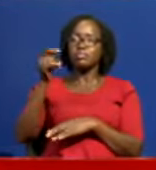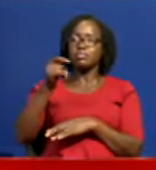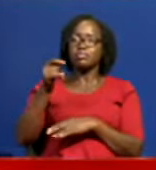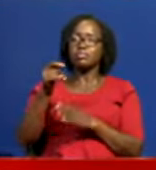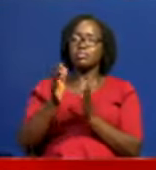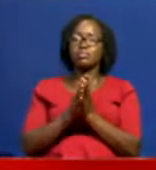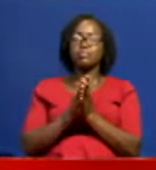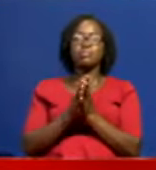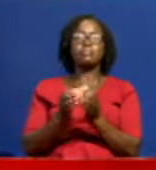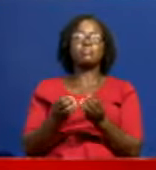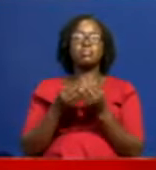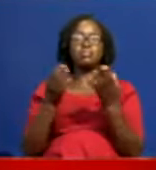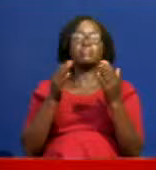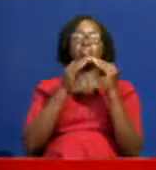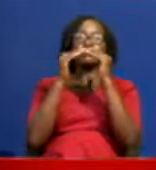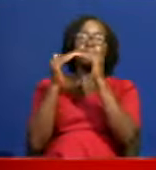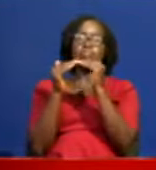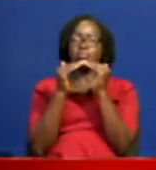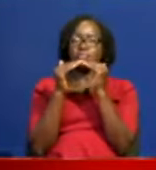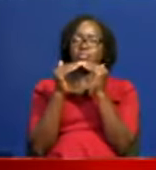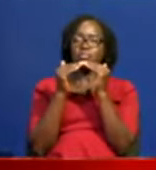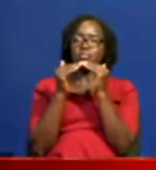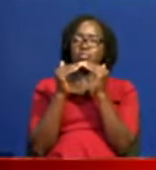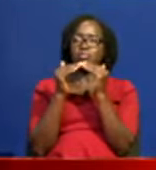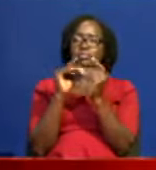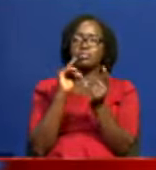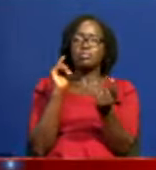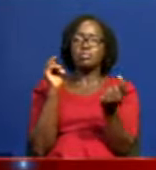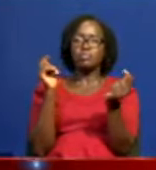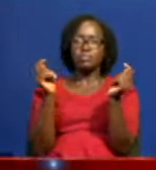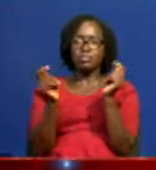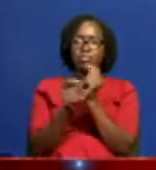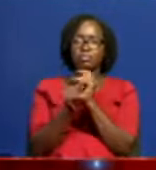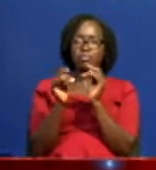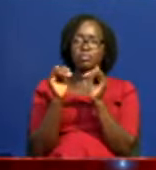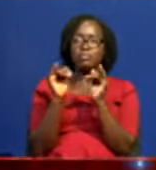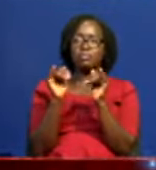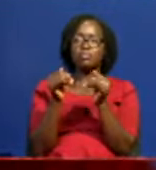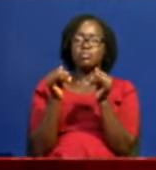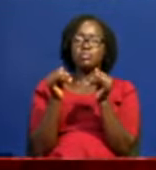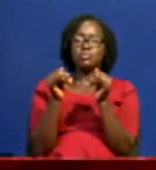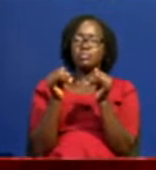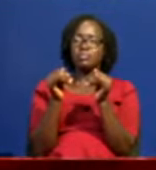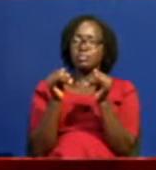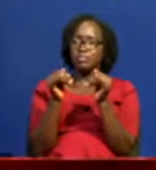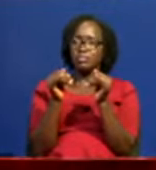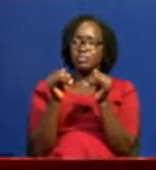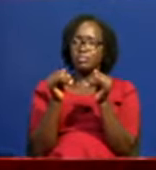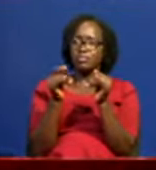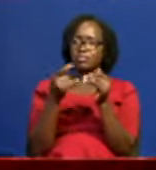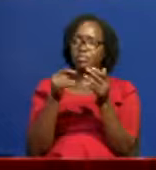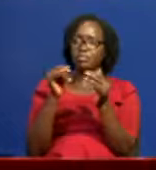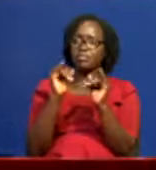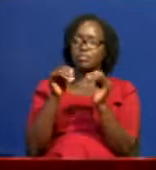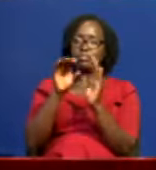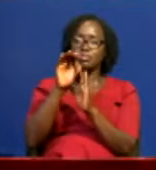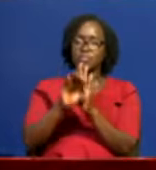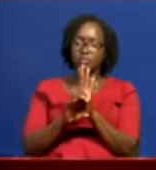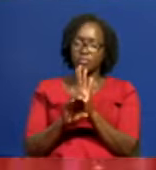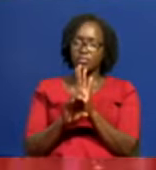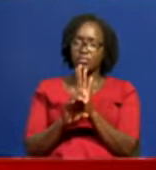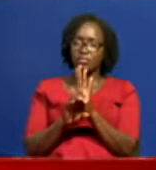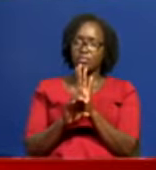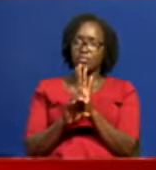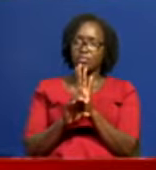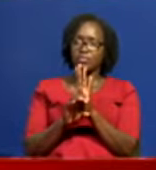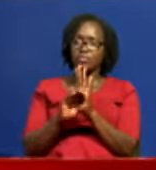robust democracy. We turned over a new leaf, writing a fresh chapter